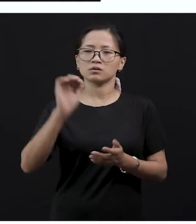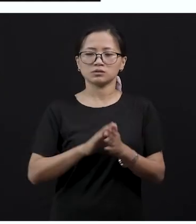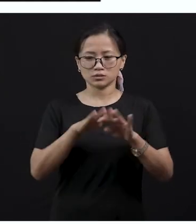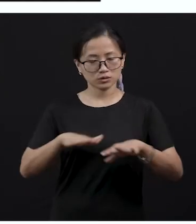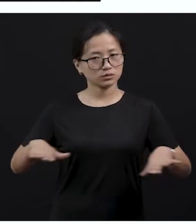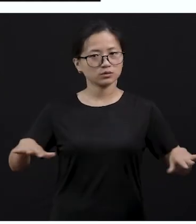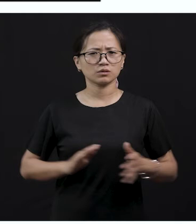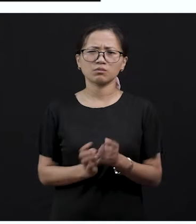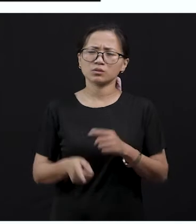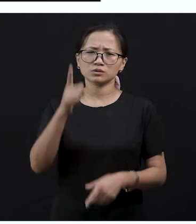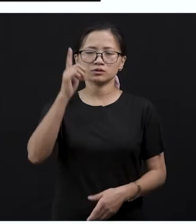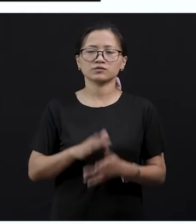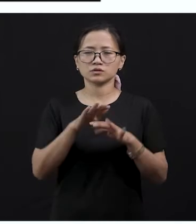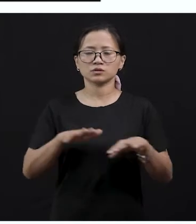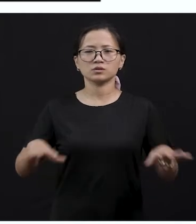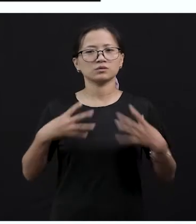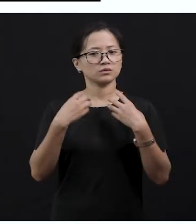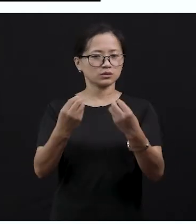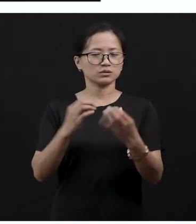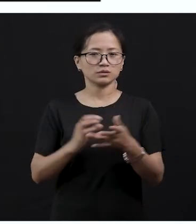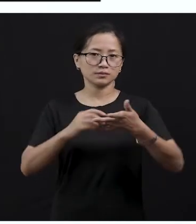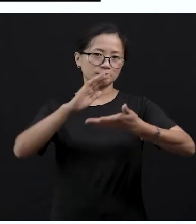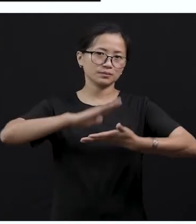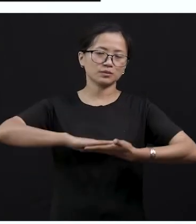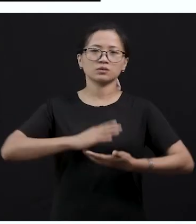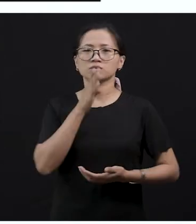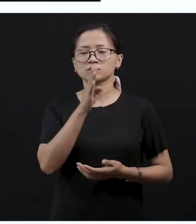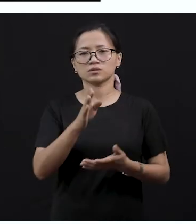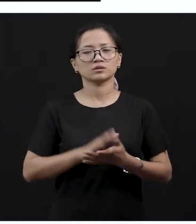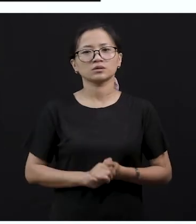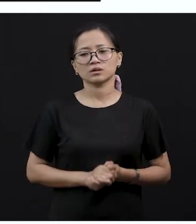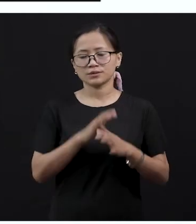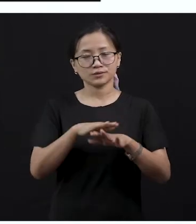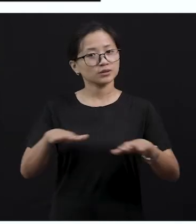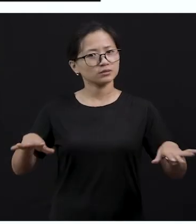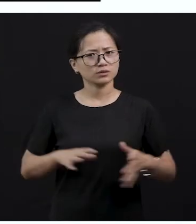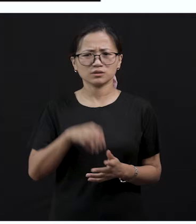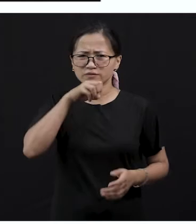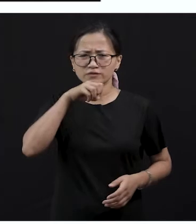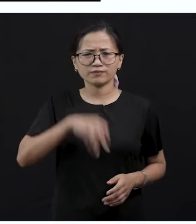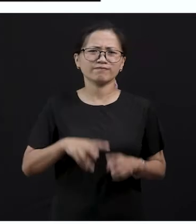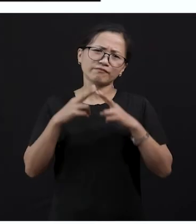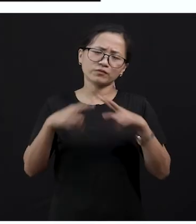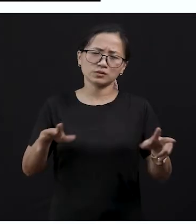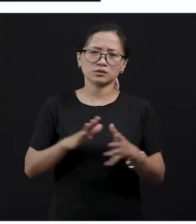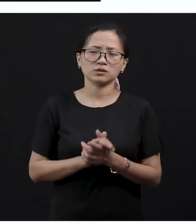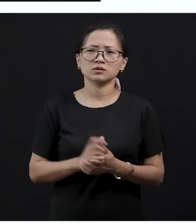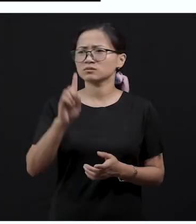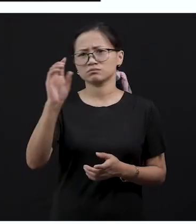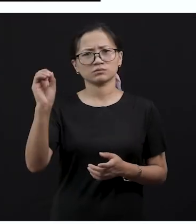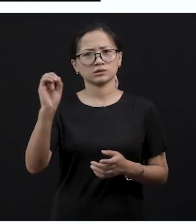and most of the children they don't want to get married, right? Because children at a very young age,